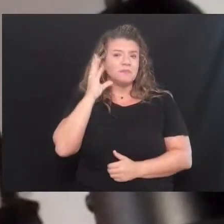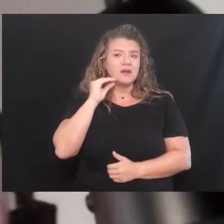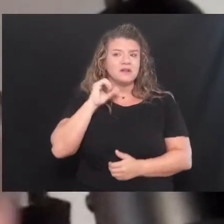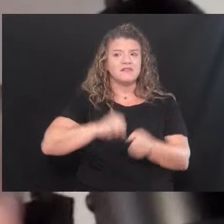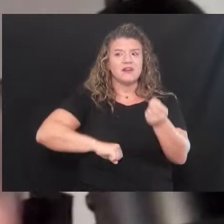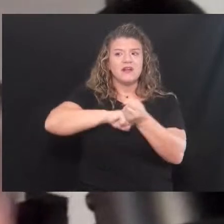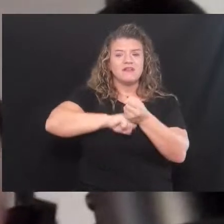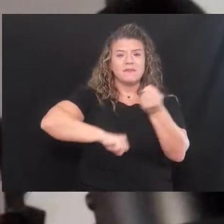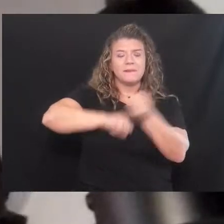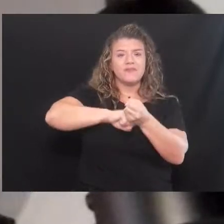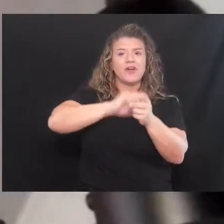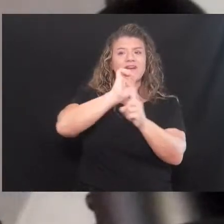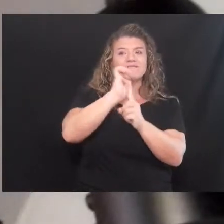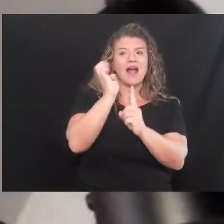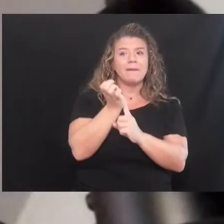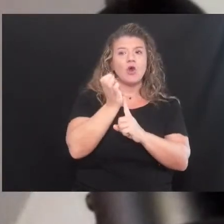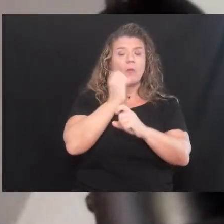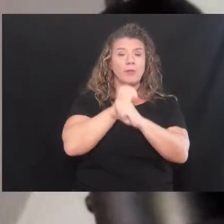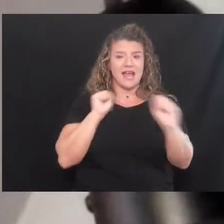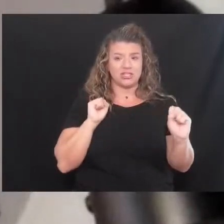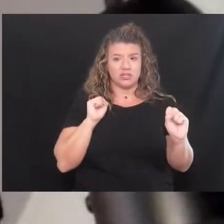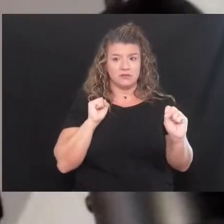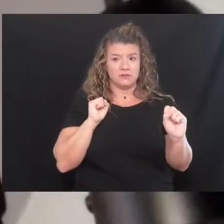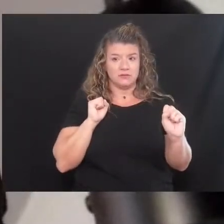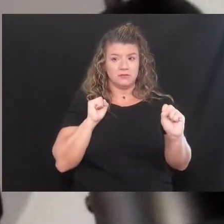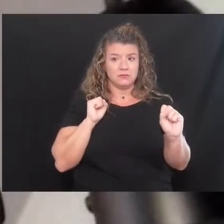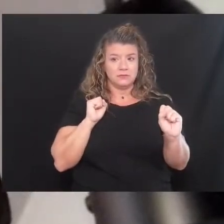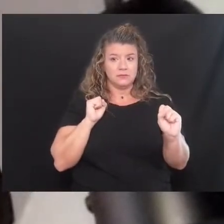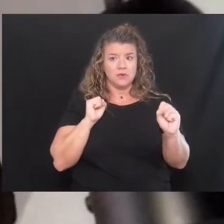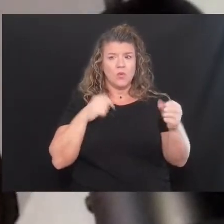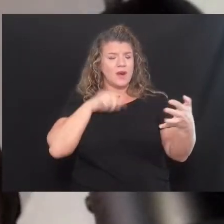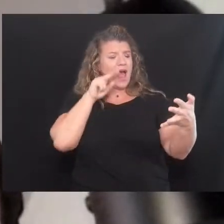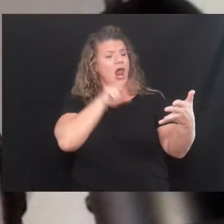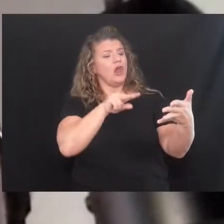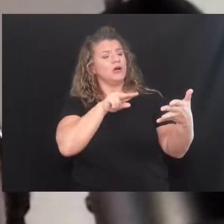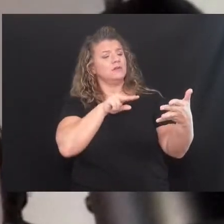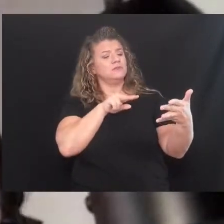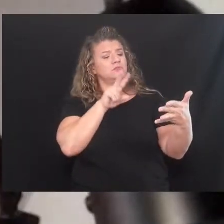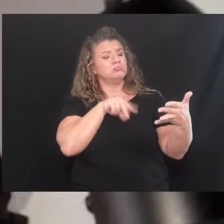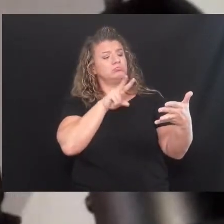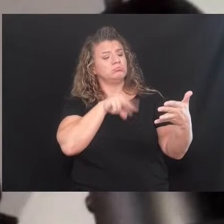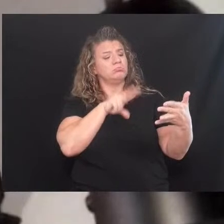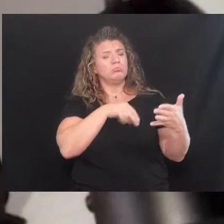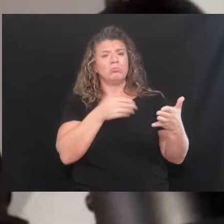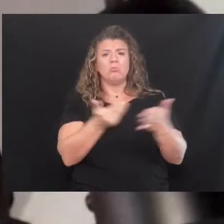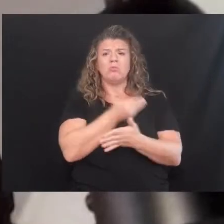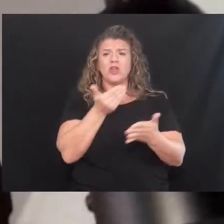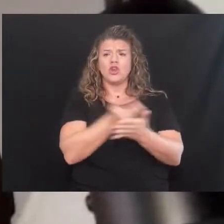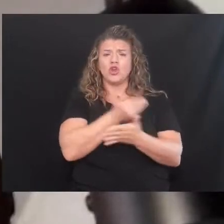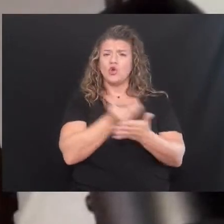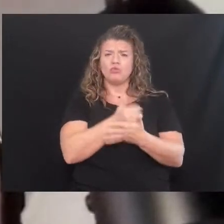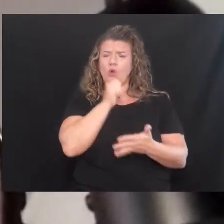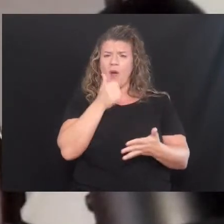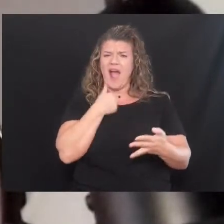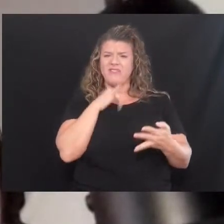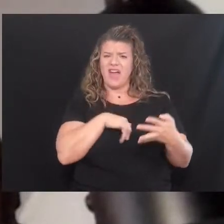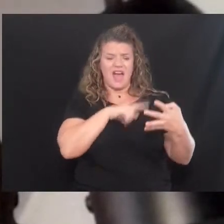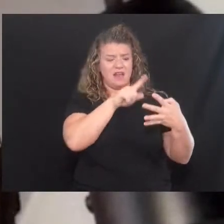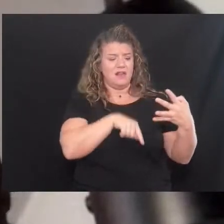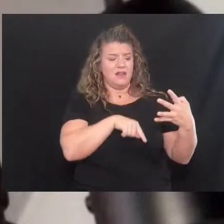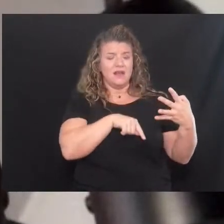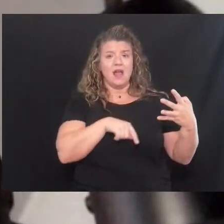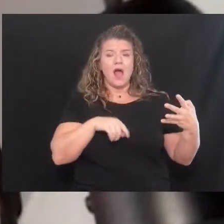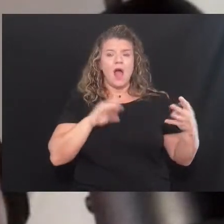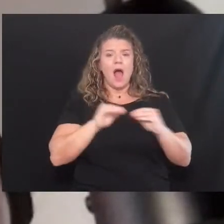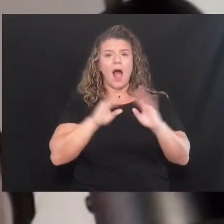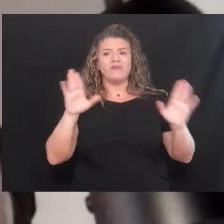environmental protection. Offhand, I didn't see where any of the new 4 have that. I know obviously Jeff Holt